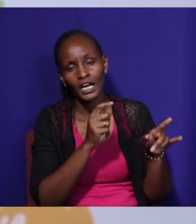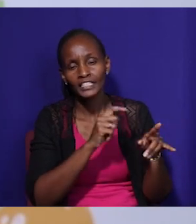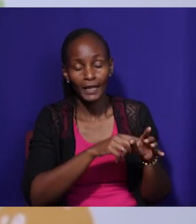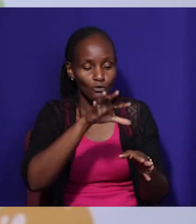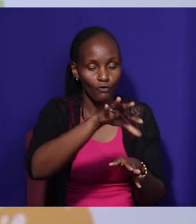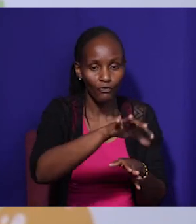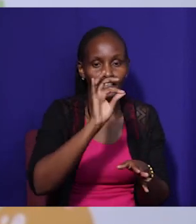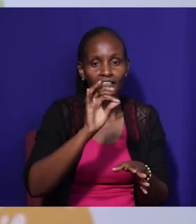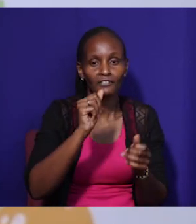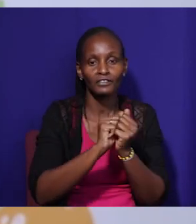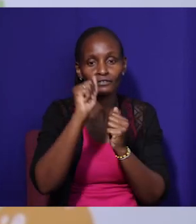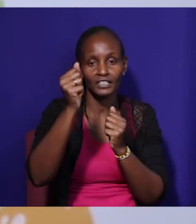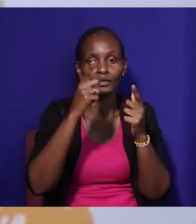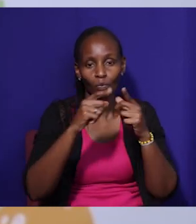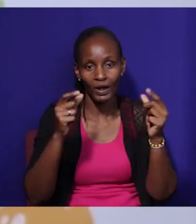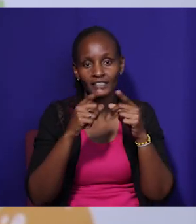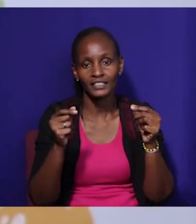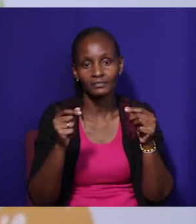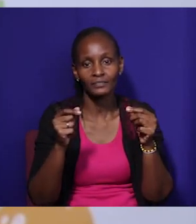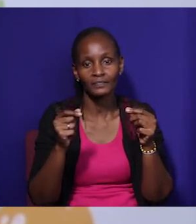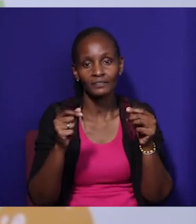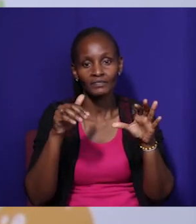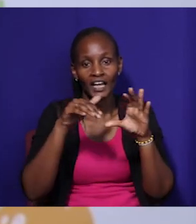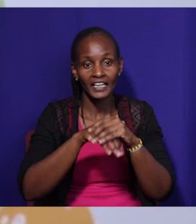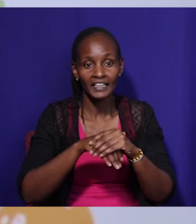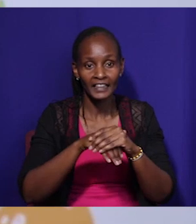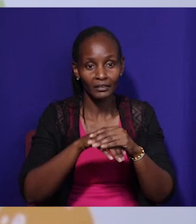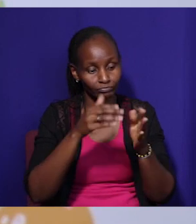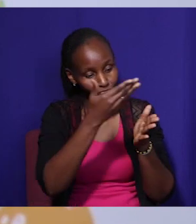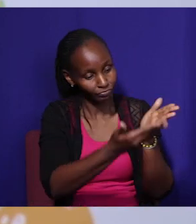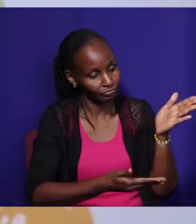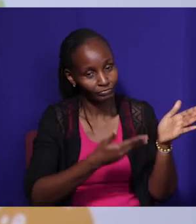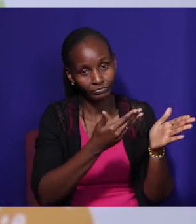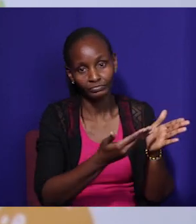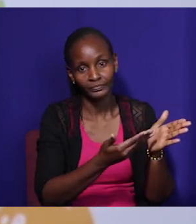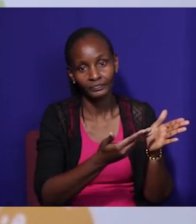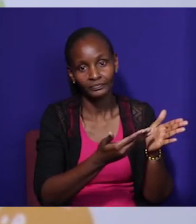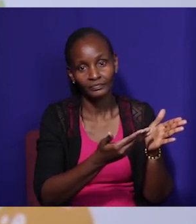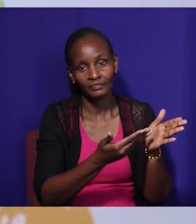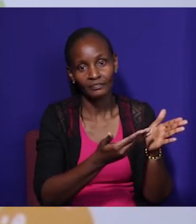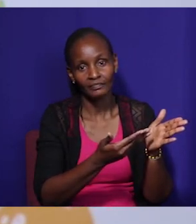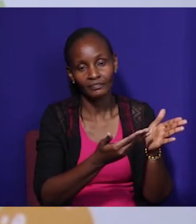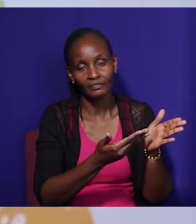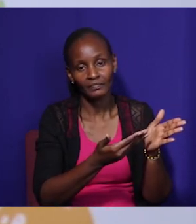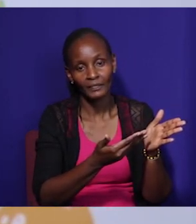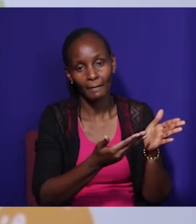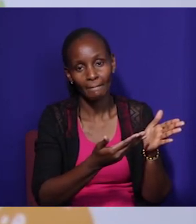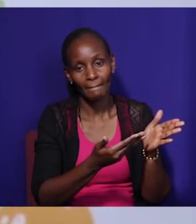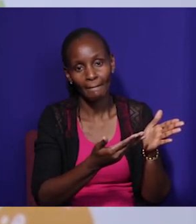you find the 15 words, in the puzzle, what will be left, the words that you didn't